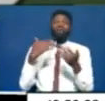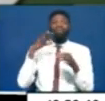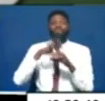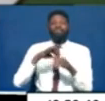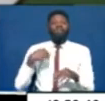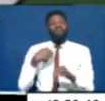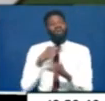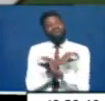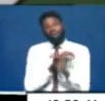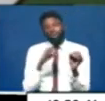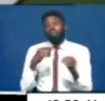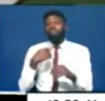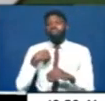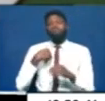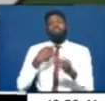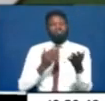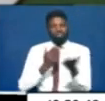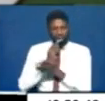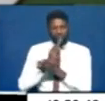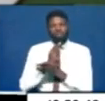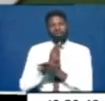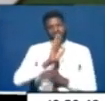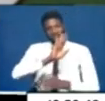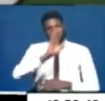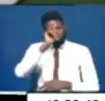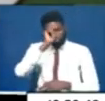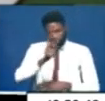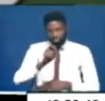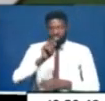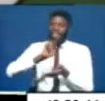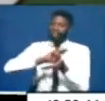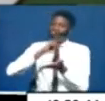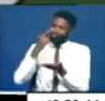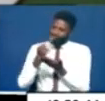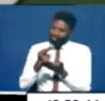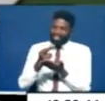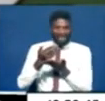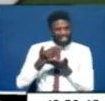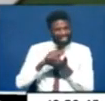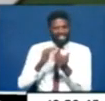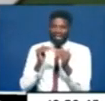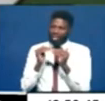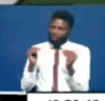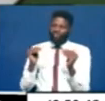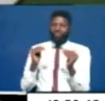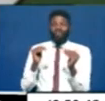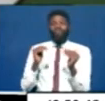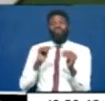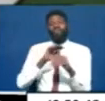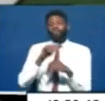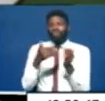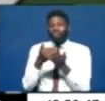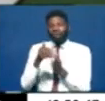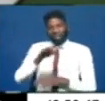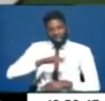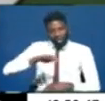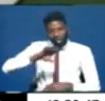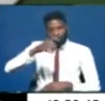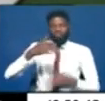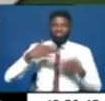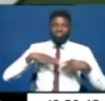and I must respect those rights. We'll distribute our resources equitably to every part of this county and nobody will be lacking and they'll get their